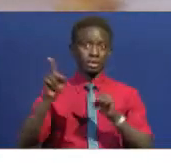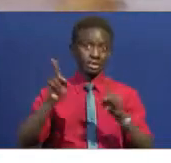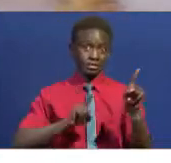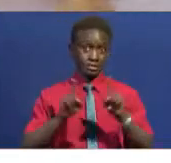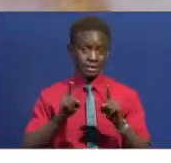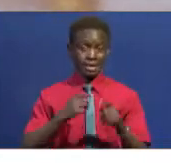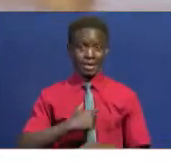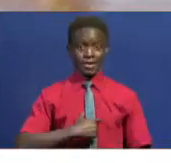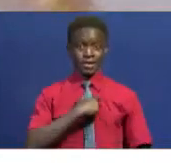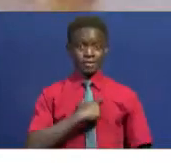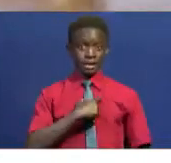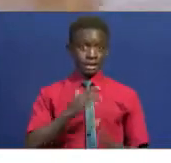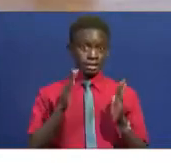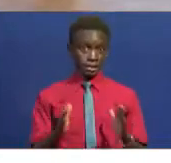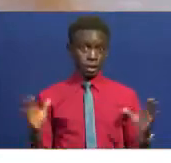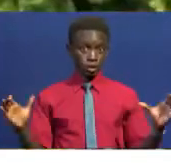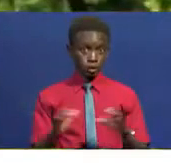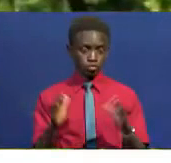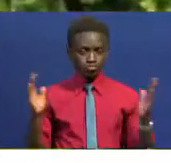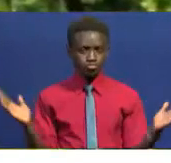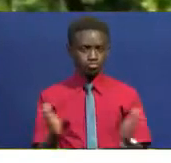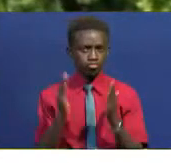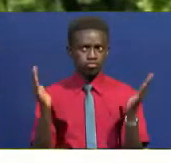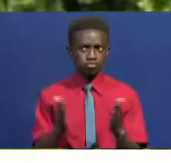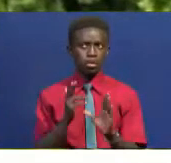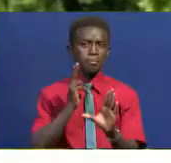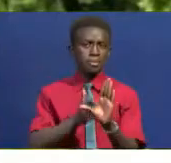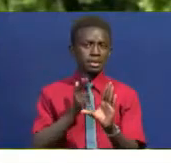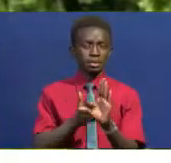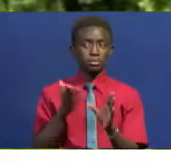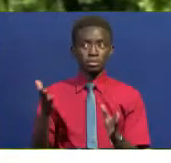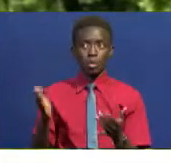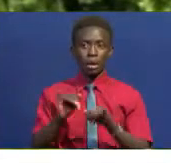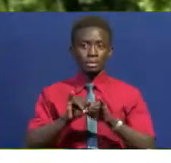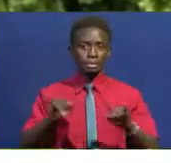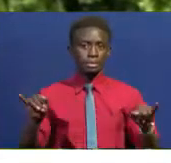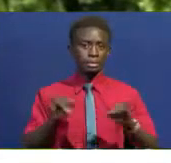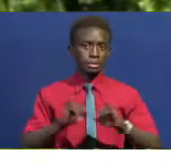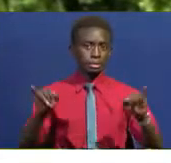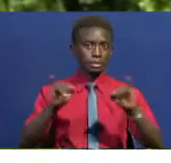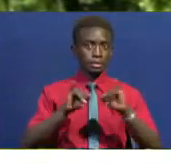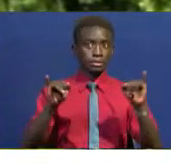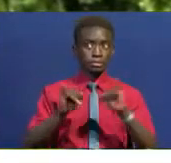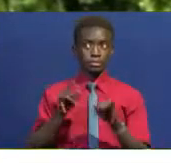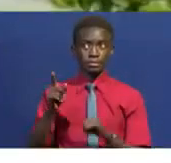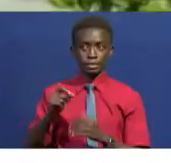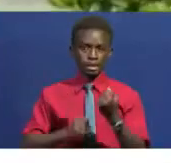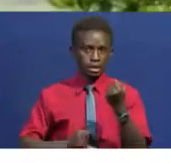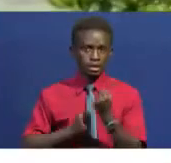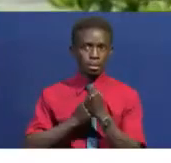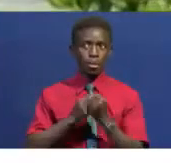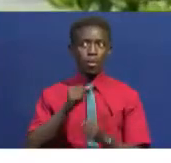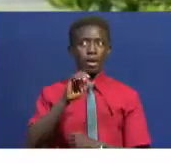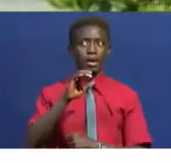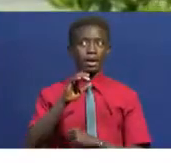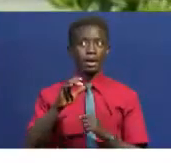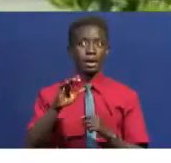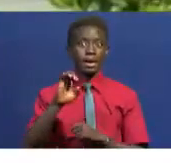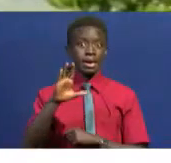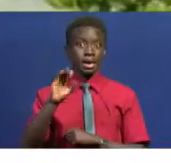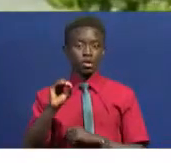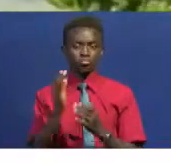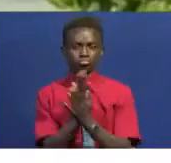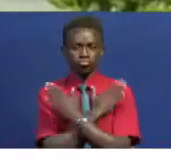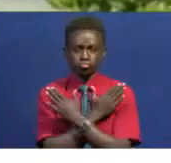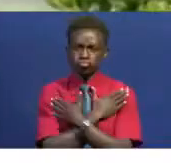Visitors are encouraged to participate in beach cleanups and support eco-friendly accommodations that